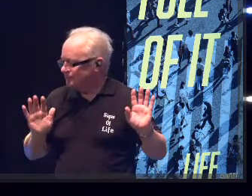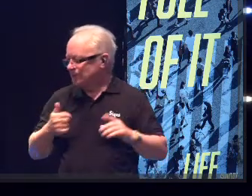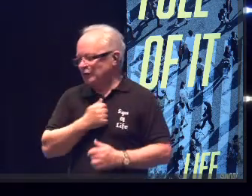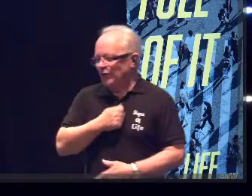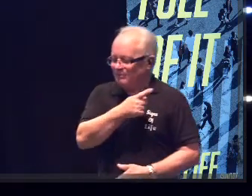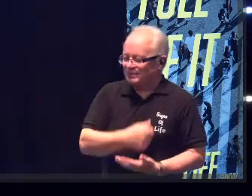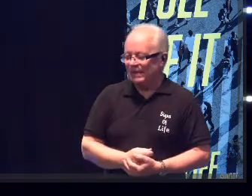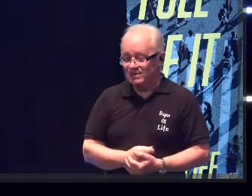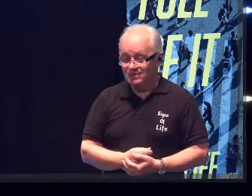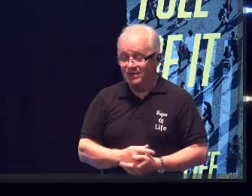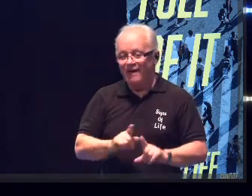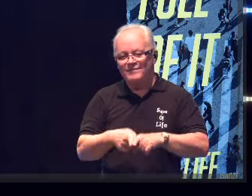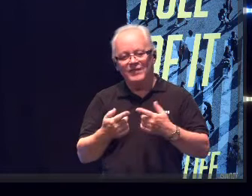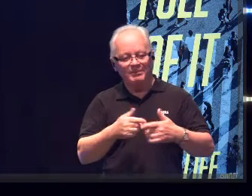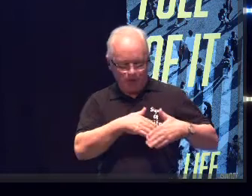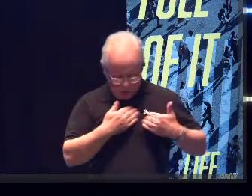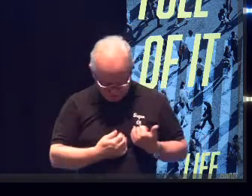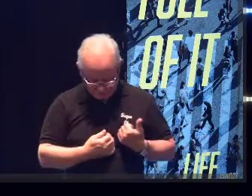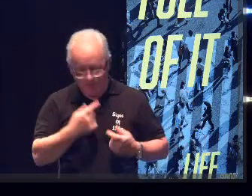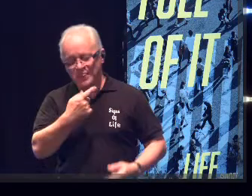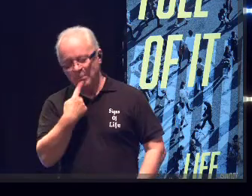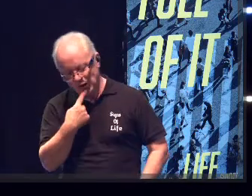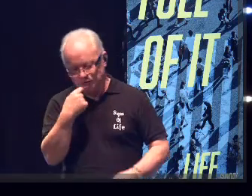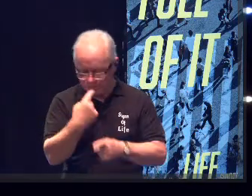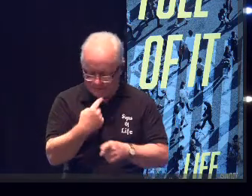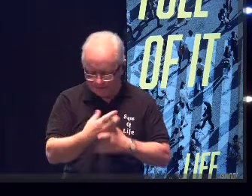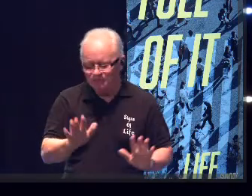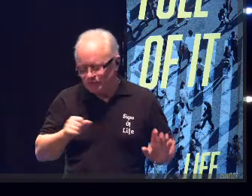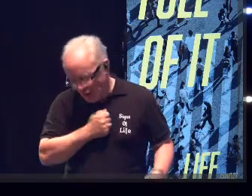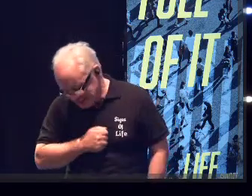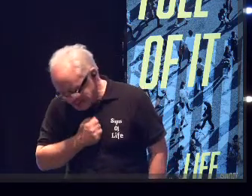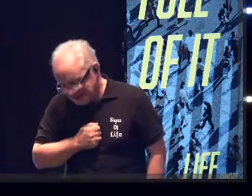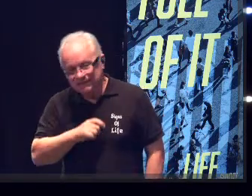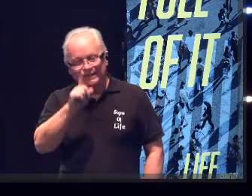Sorry. Out of the abundance of the heart, the mouth speaks.